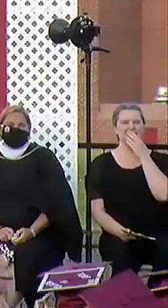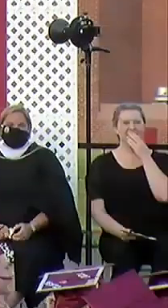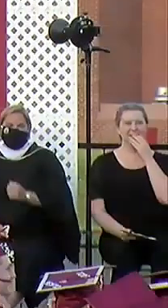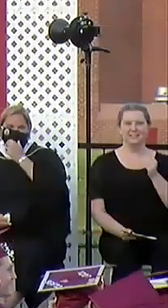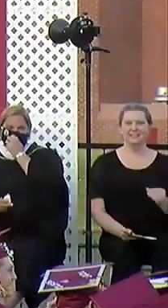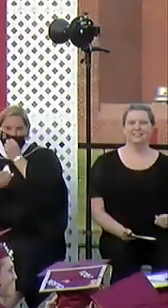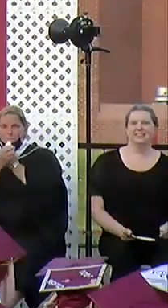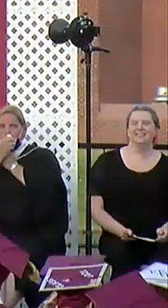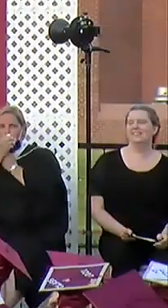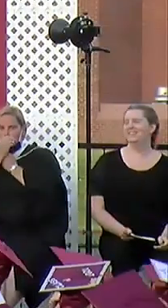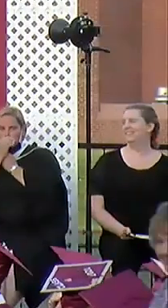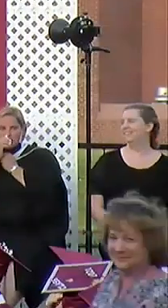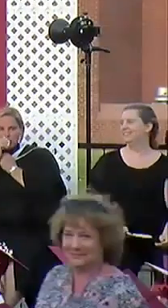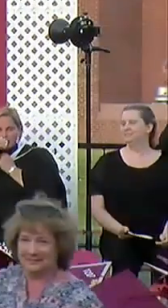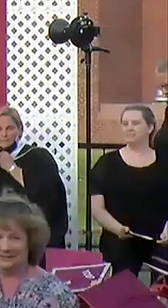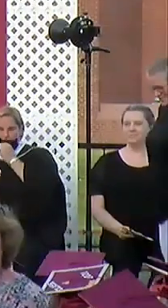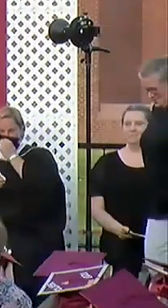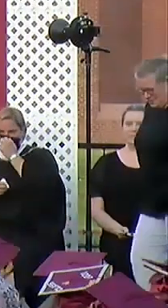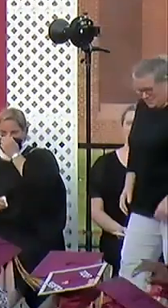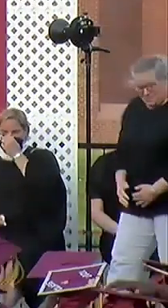Oh, hey now.